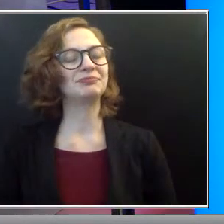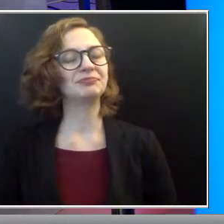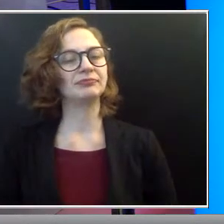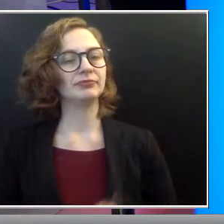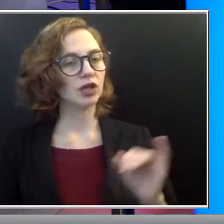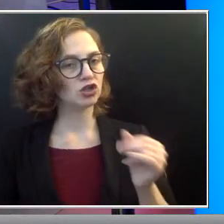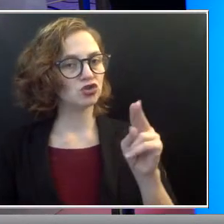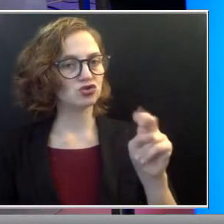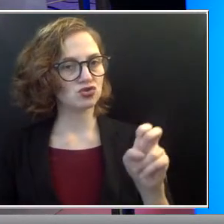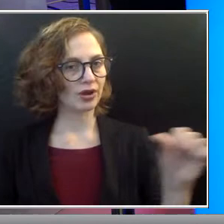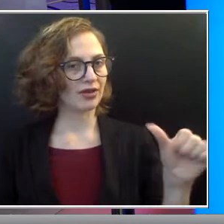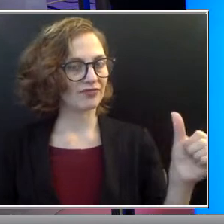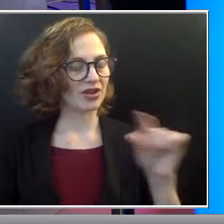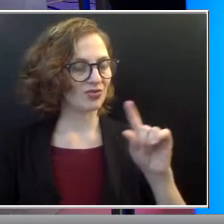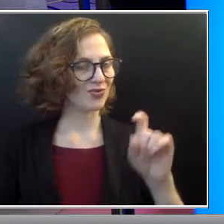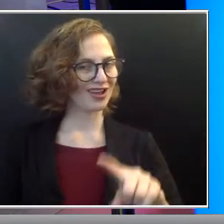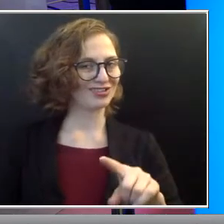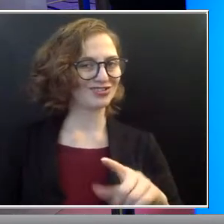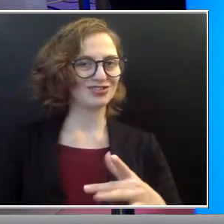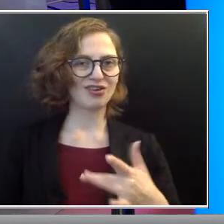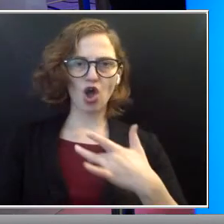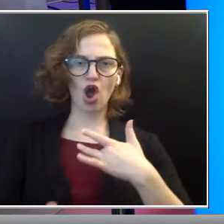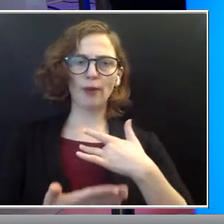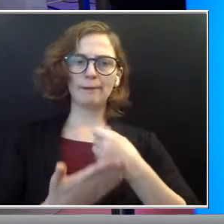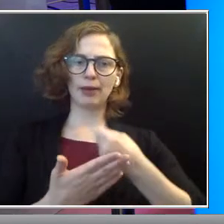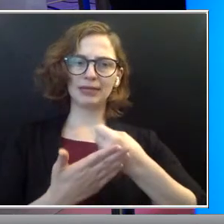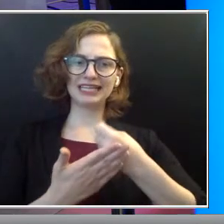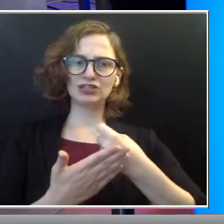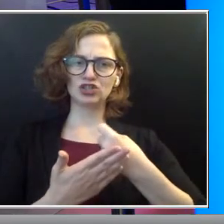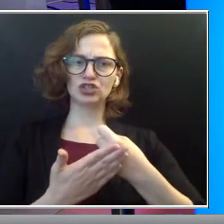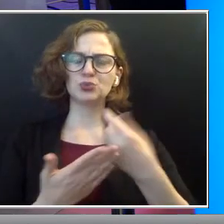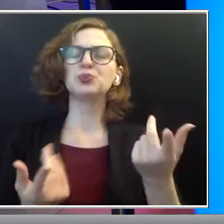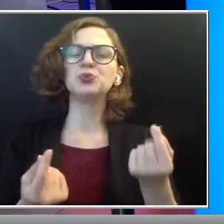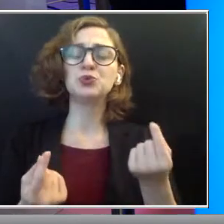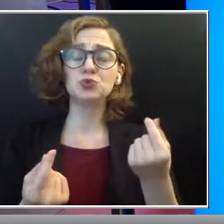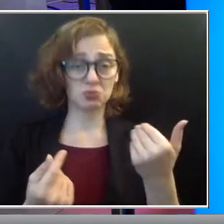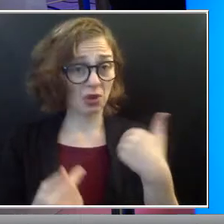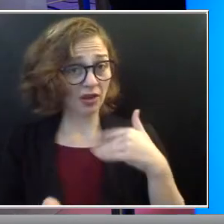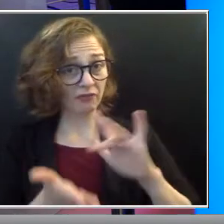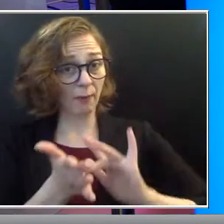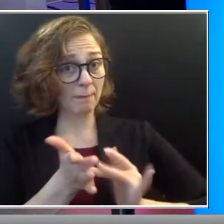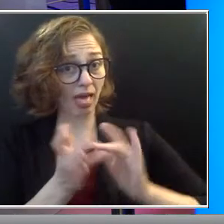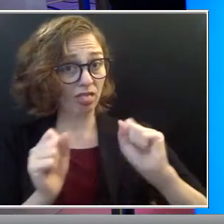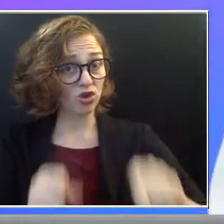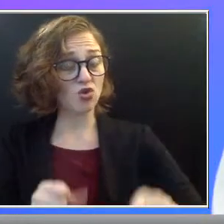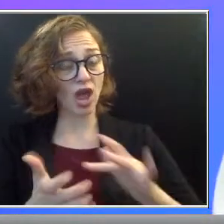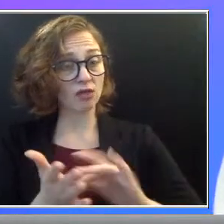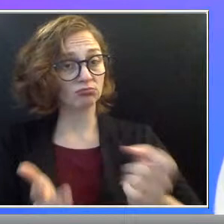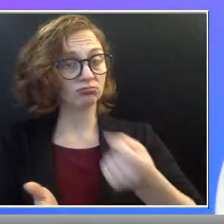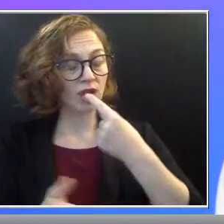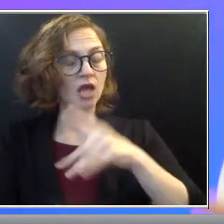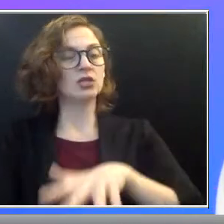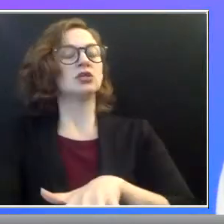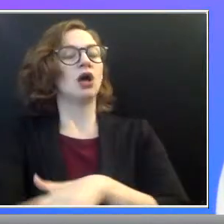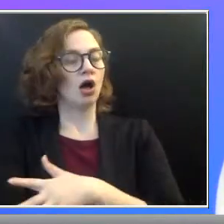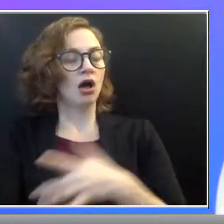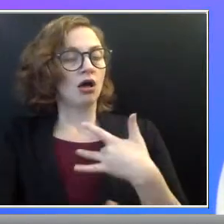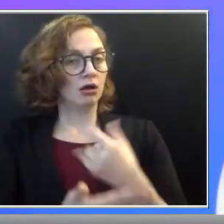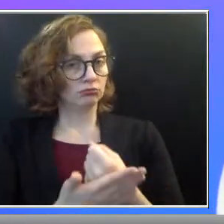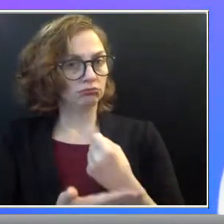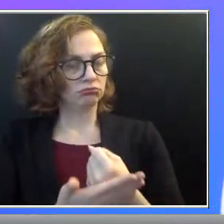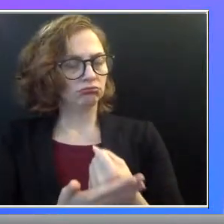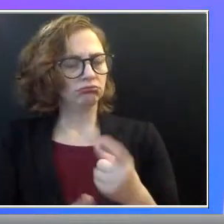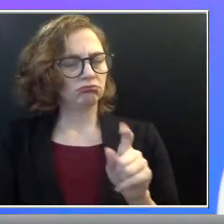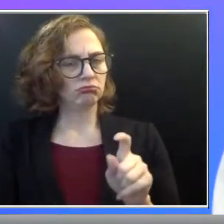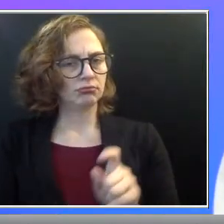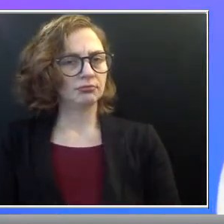for heart palpitations? Is there a pill to slow down your heart? Good question. So if you have heart palpitations that are related to